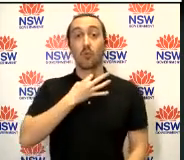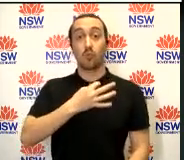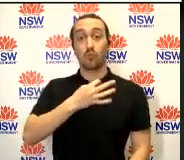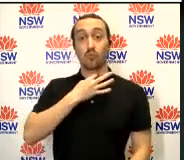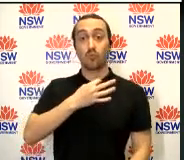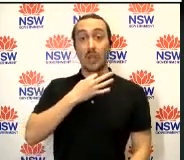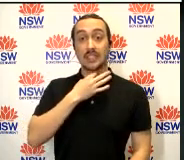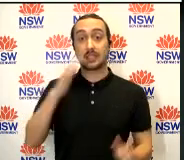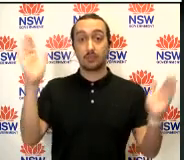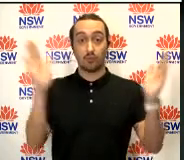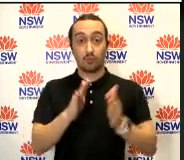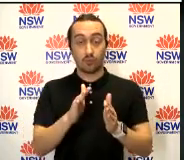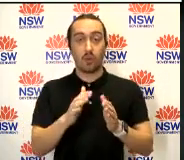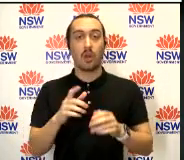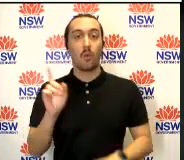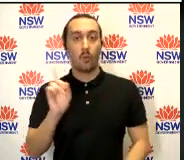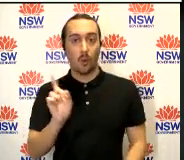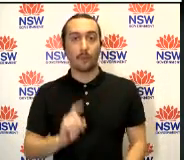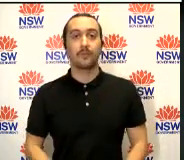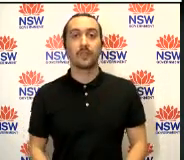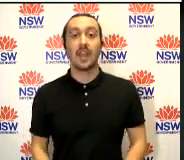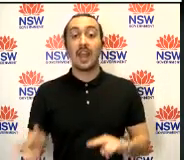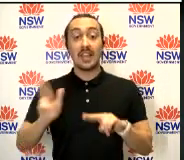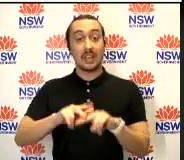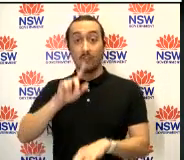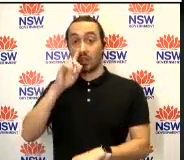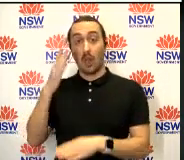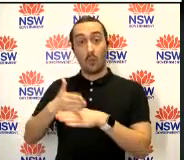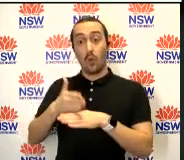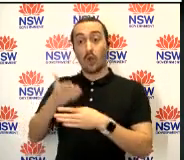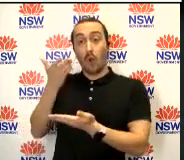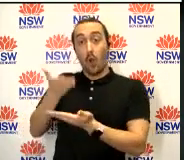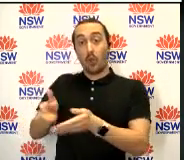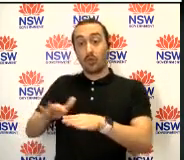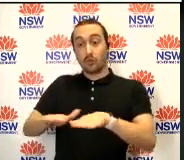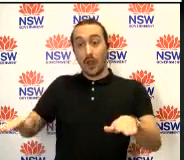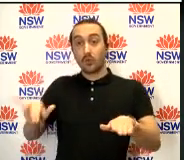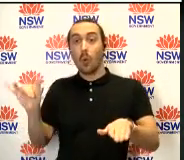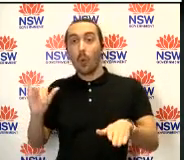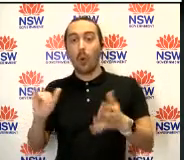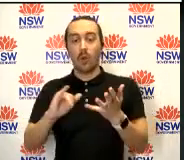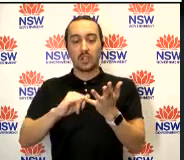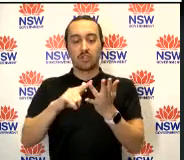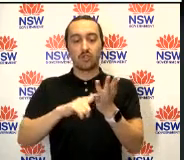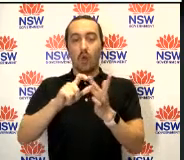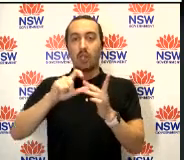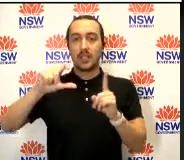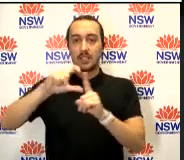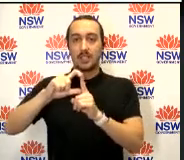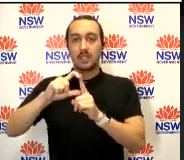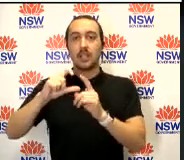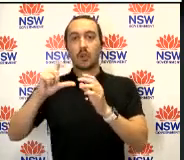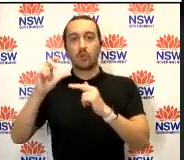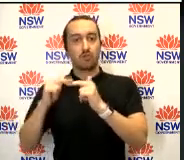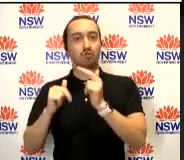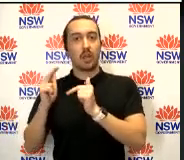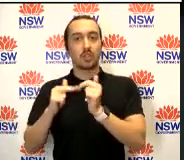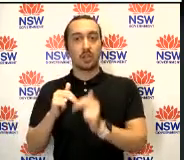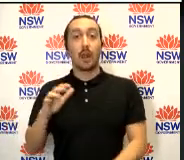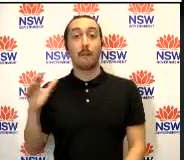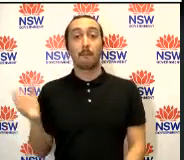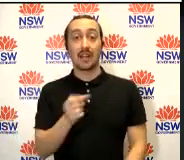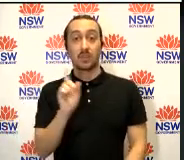not reasonably practical to work from the ground or from a solid construction, you must firstly provide